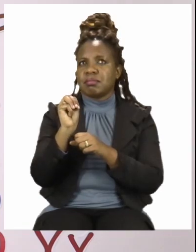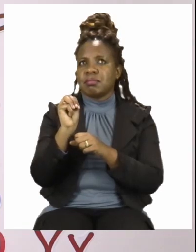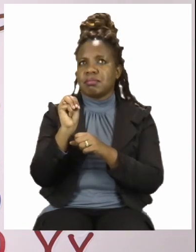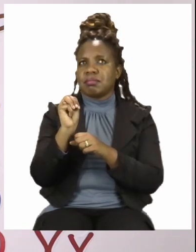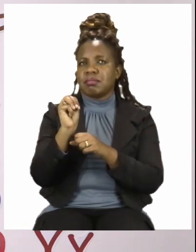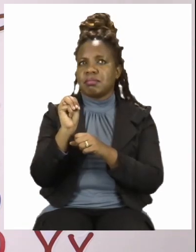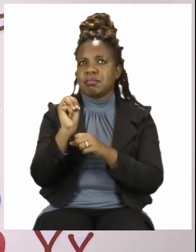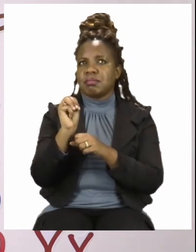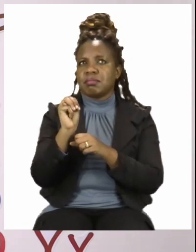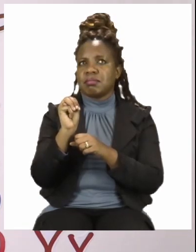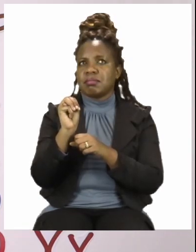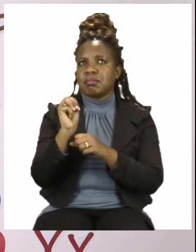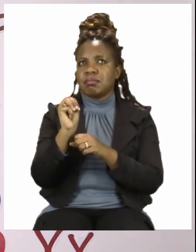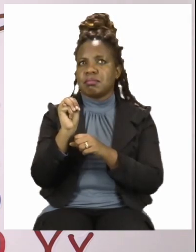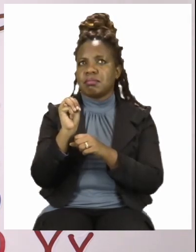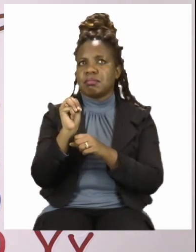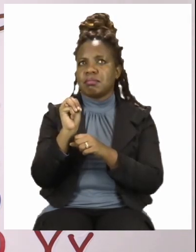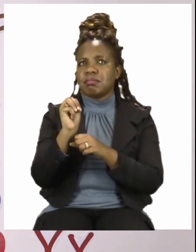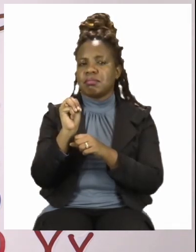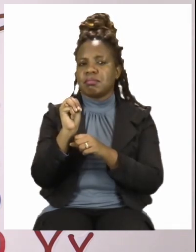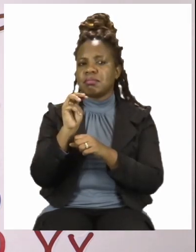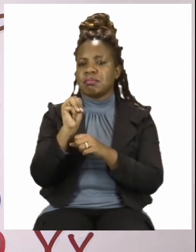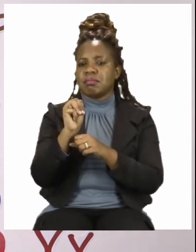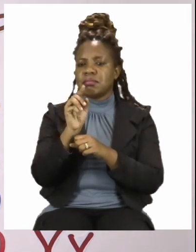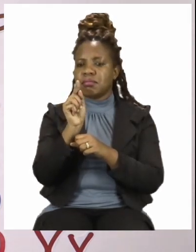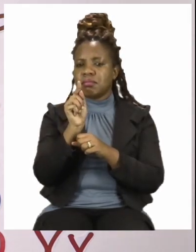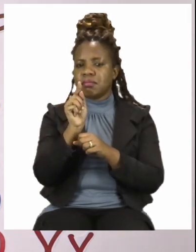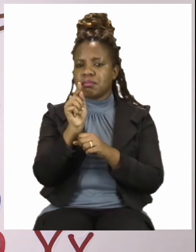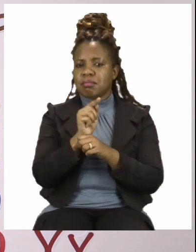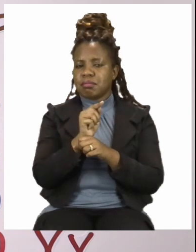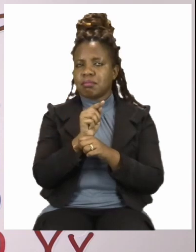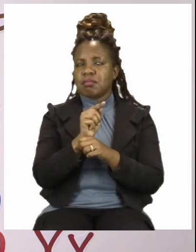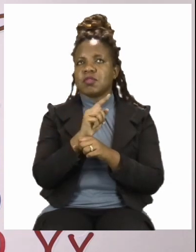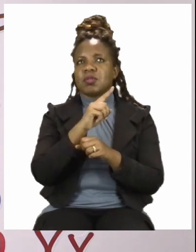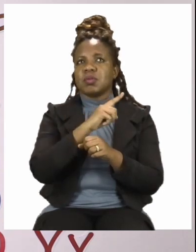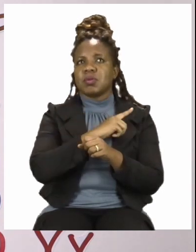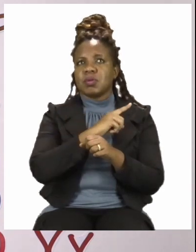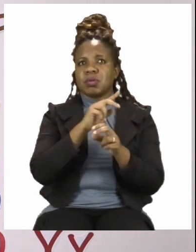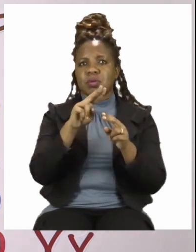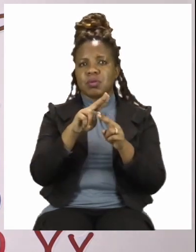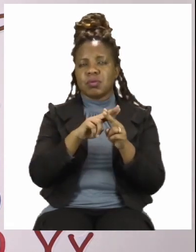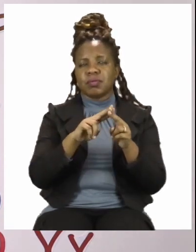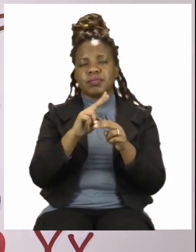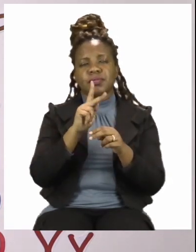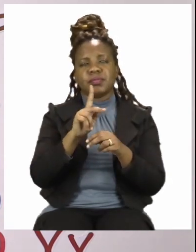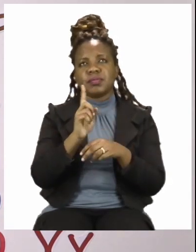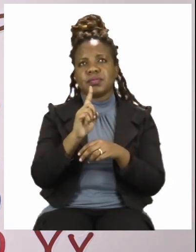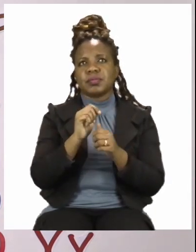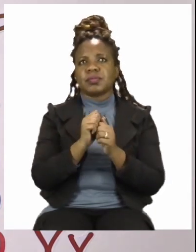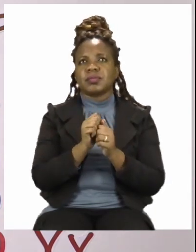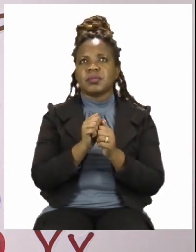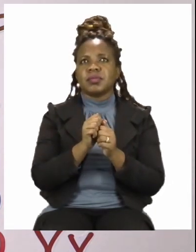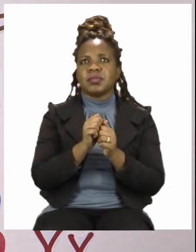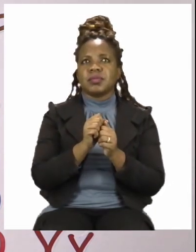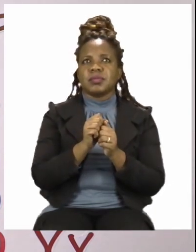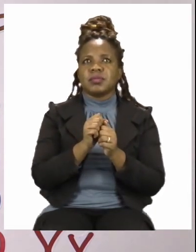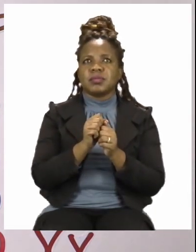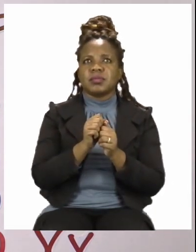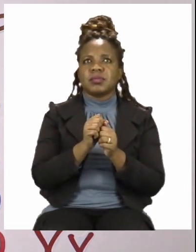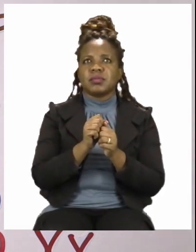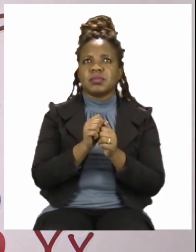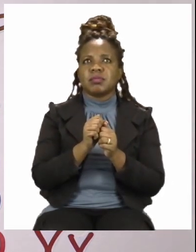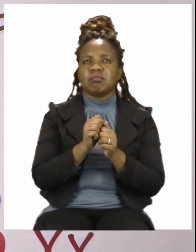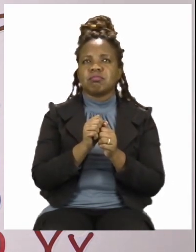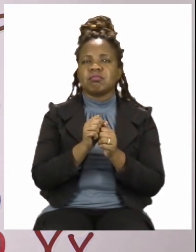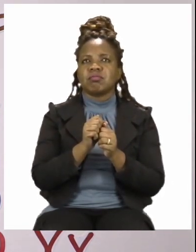and then I will cross it out here to make sure I don't use it again. The next one that I want to try is a